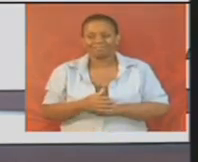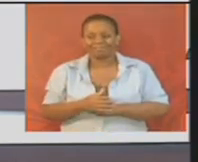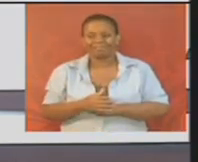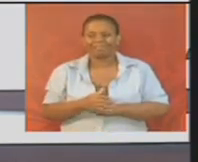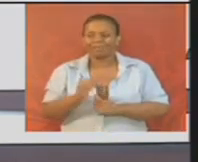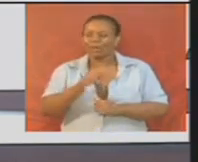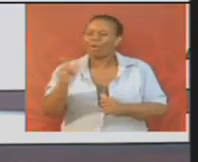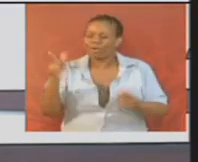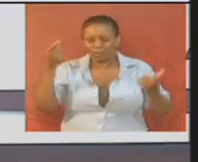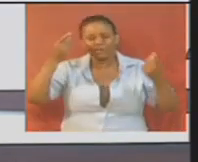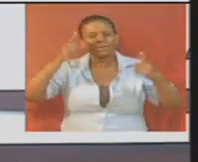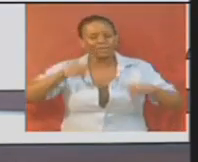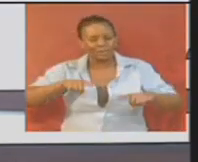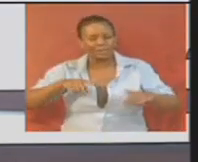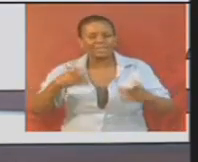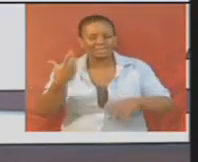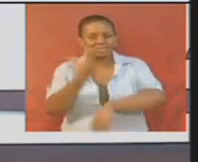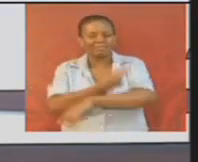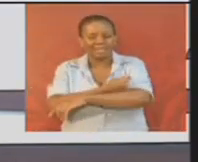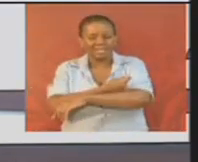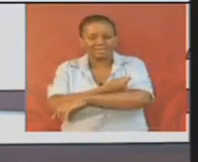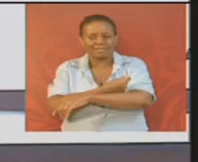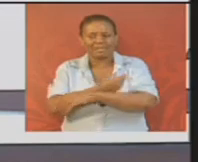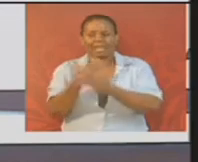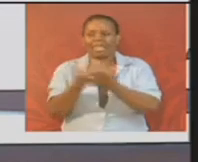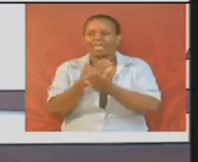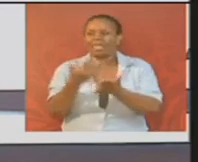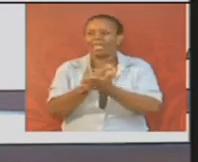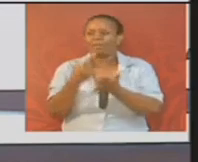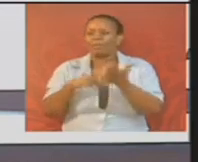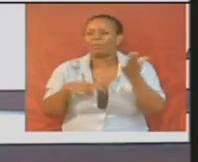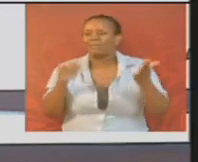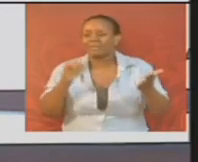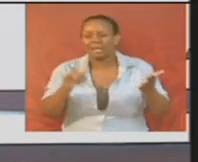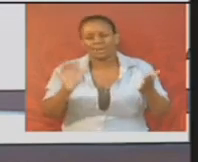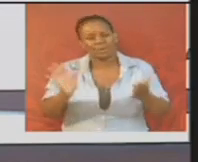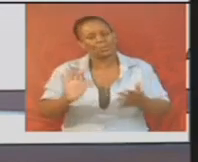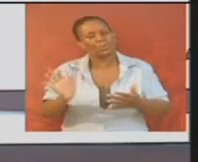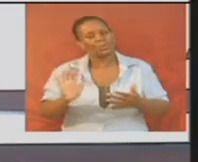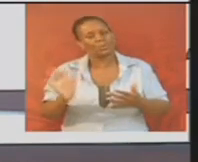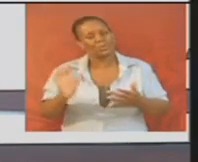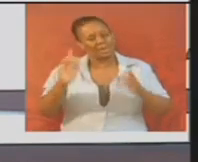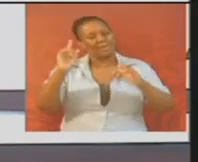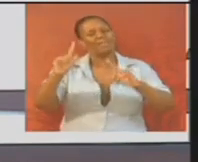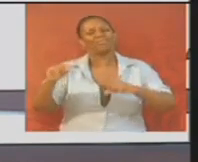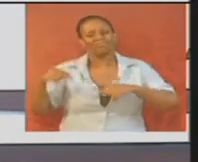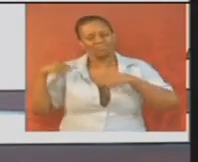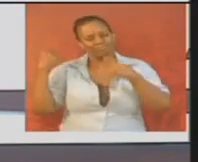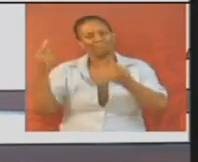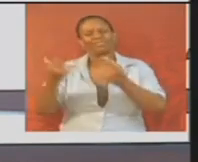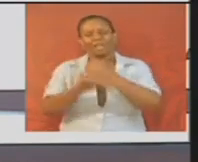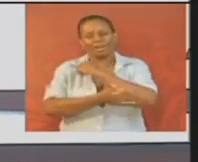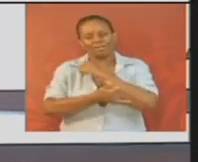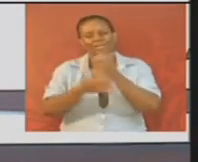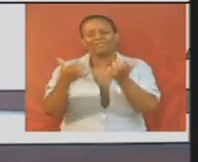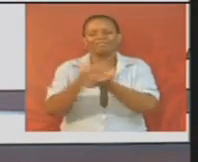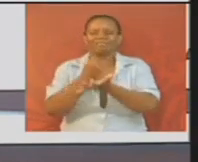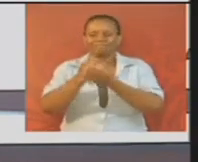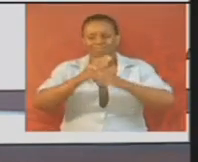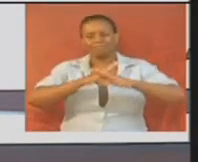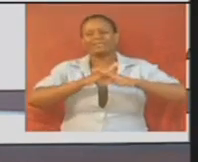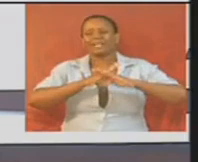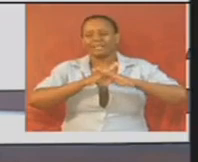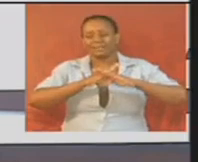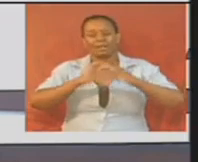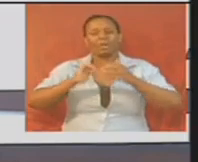a new way of protecting individuals and countries. I would also like to mention that Trinidad and Tobago, over